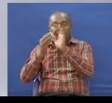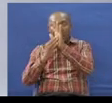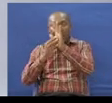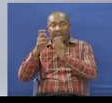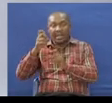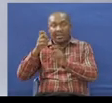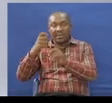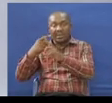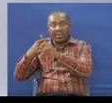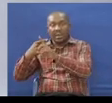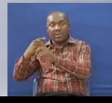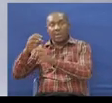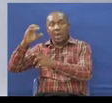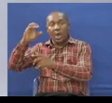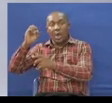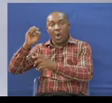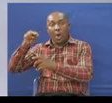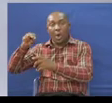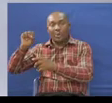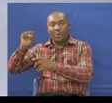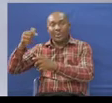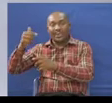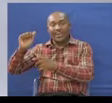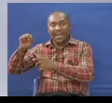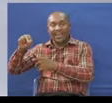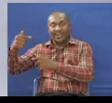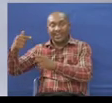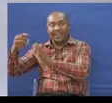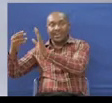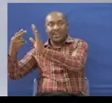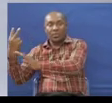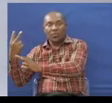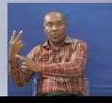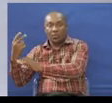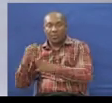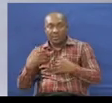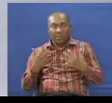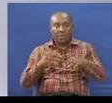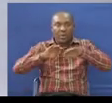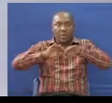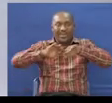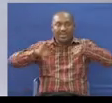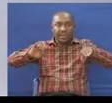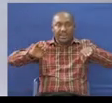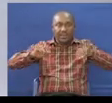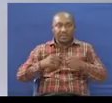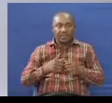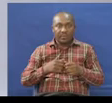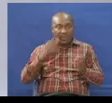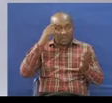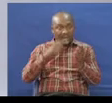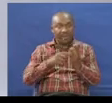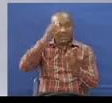variable, we call it the middle term, and it has got this constant. The first thing to do is split the middle term. How do you